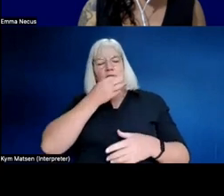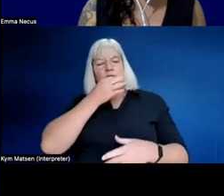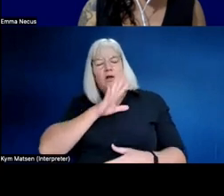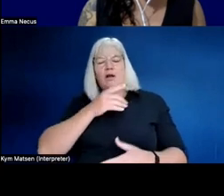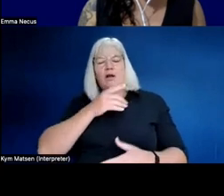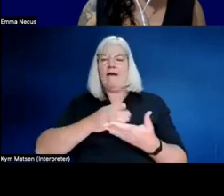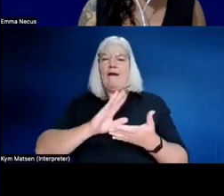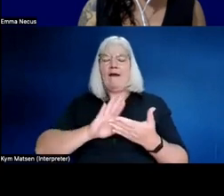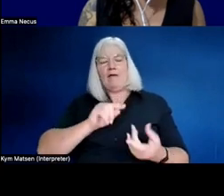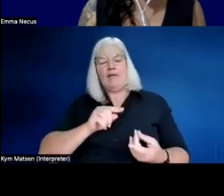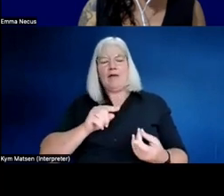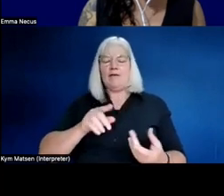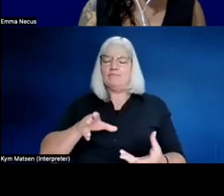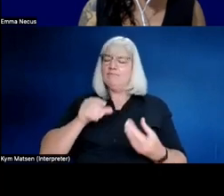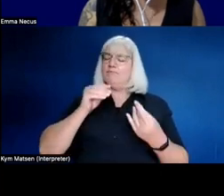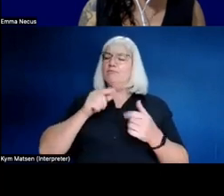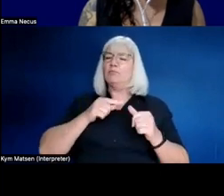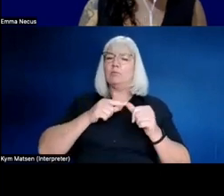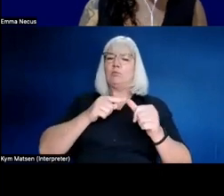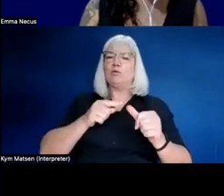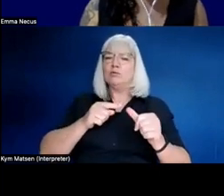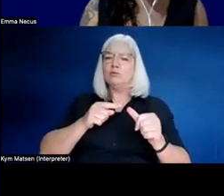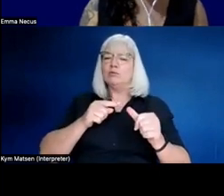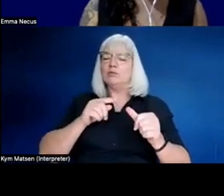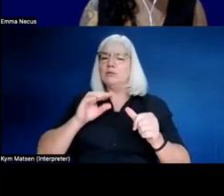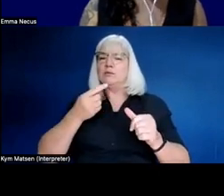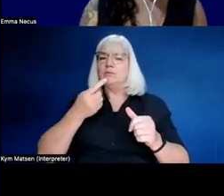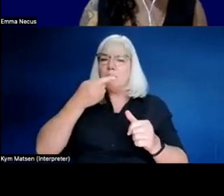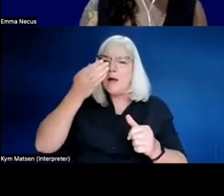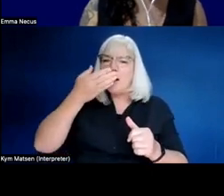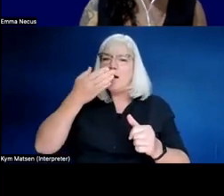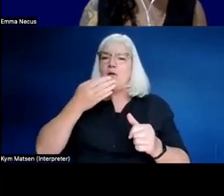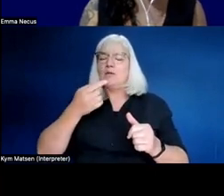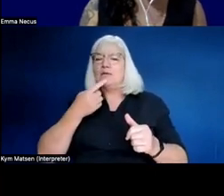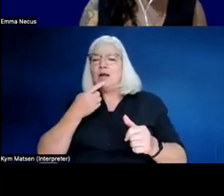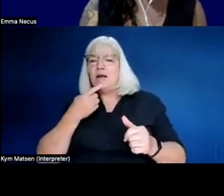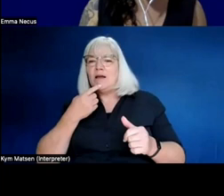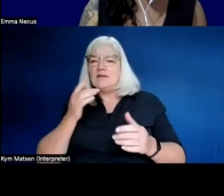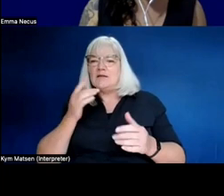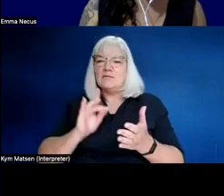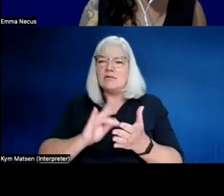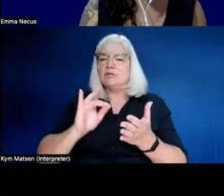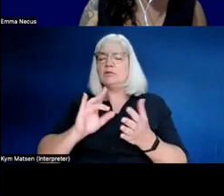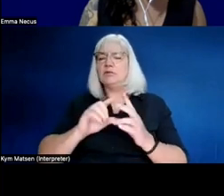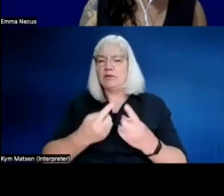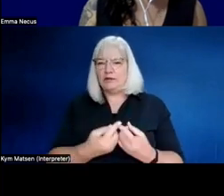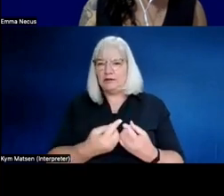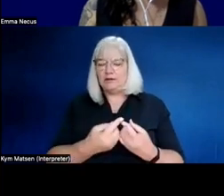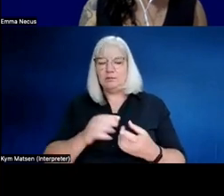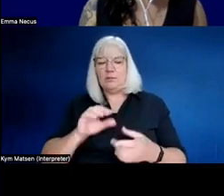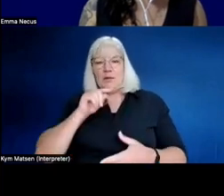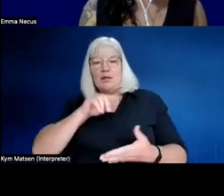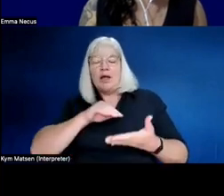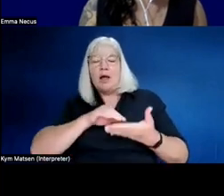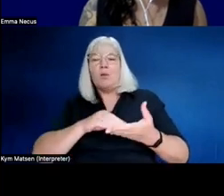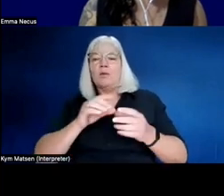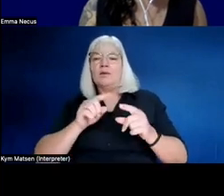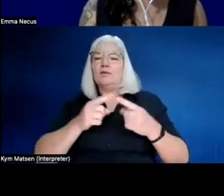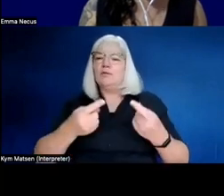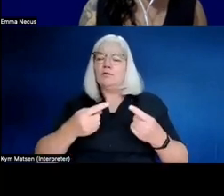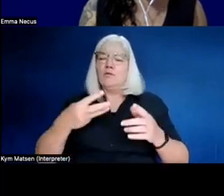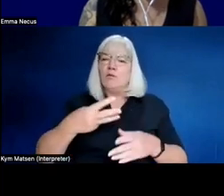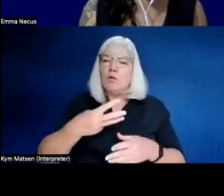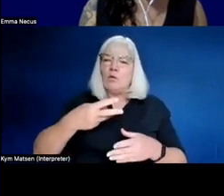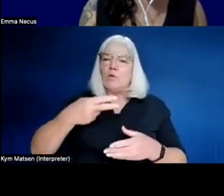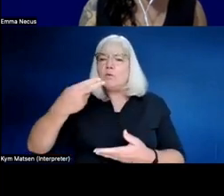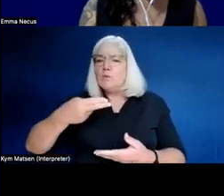They might support with utensils and equipment, for example, helping bring food to the mouth, increasing independence. We